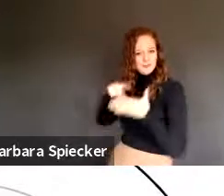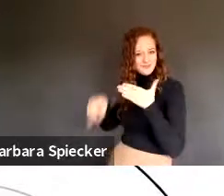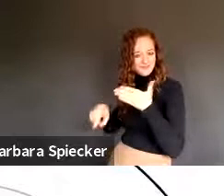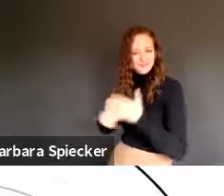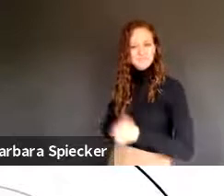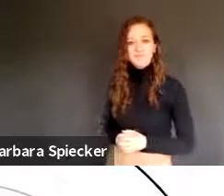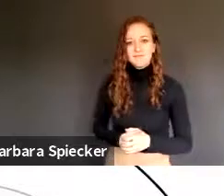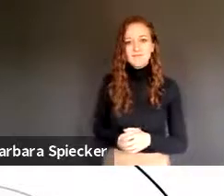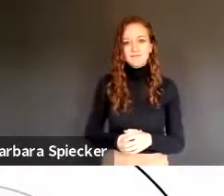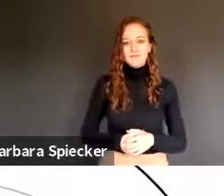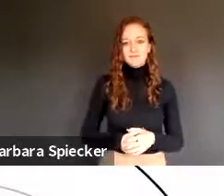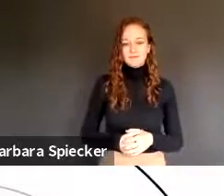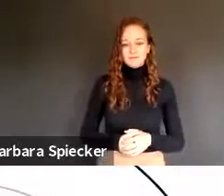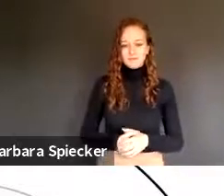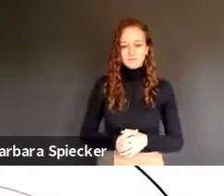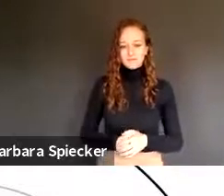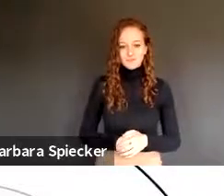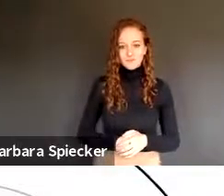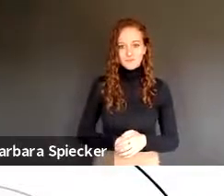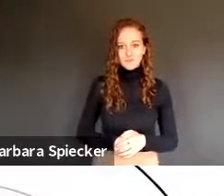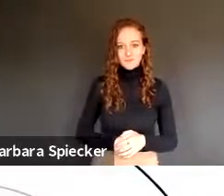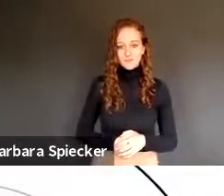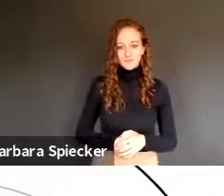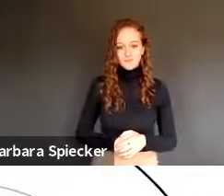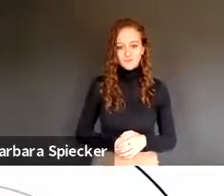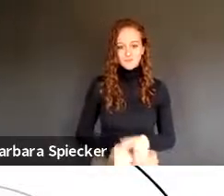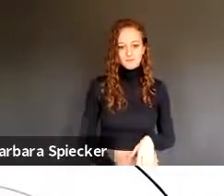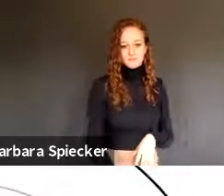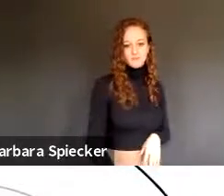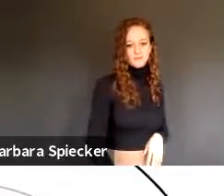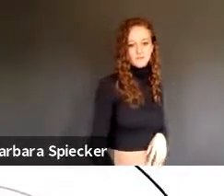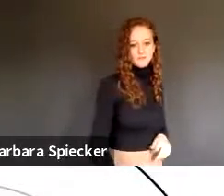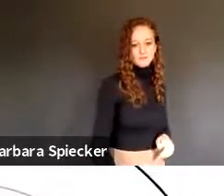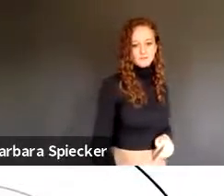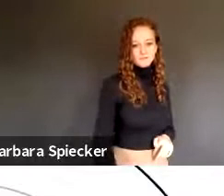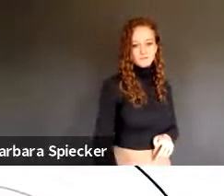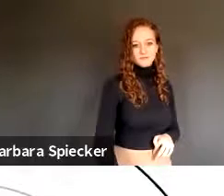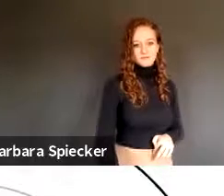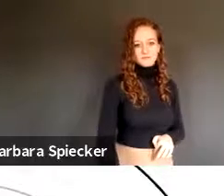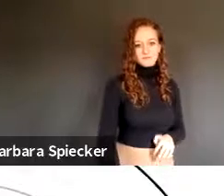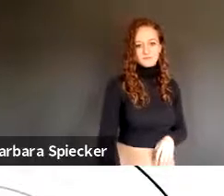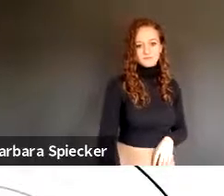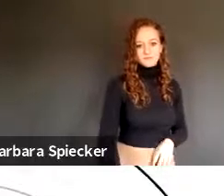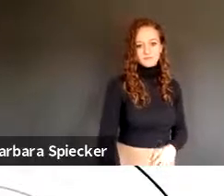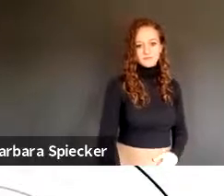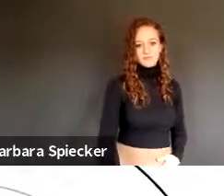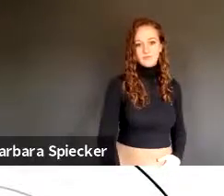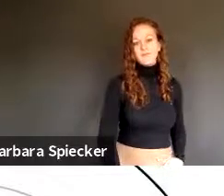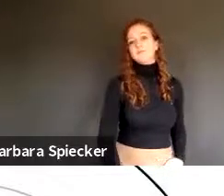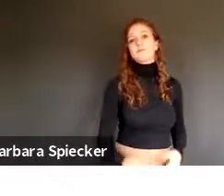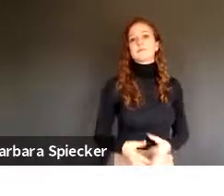for phytoplankton abundance to calculate that, as well as negatively correlated with grazing. You might remember I mentioned the results in chapter 2.